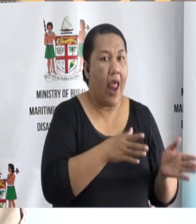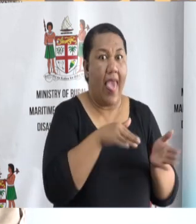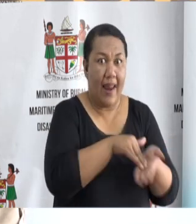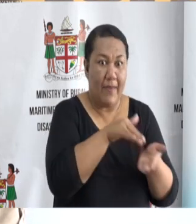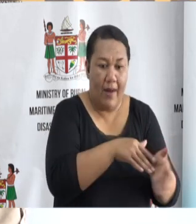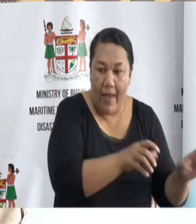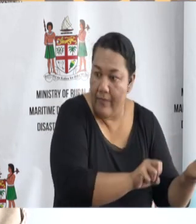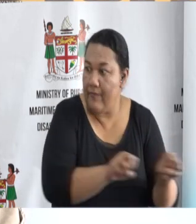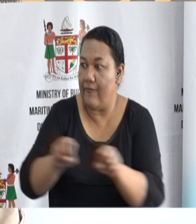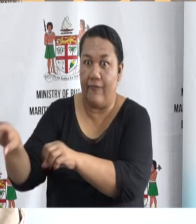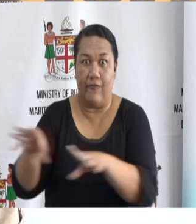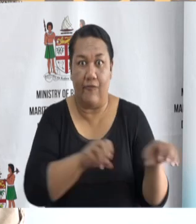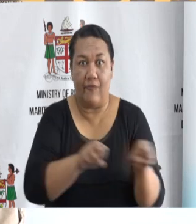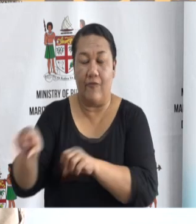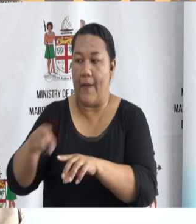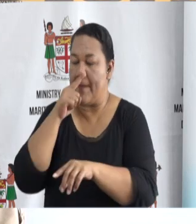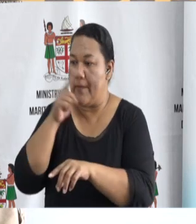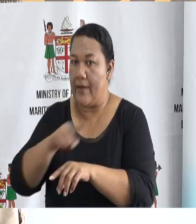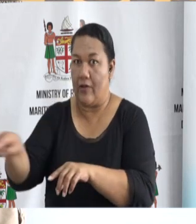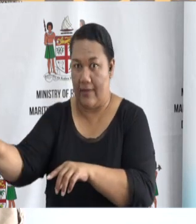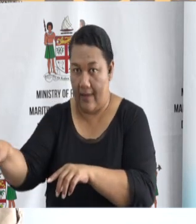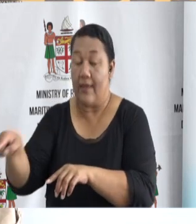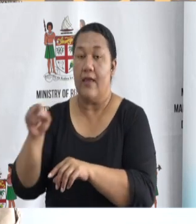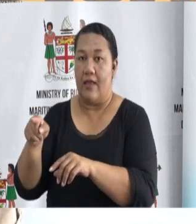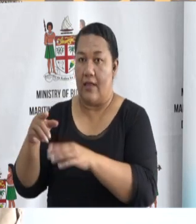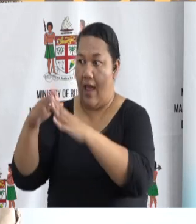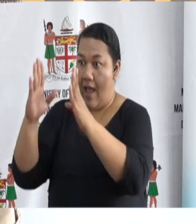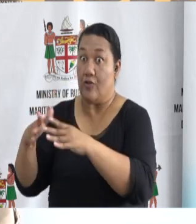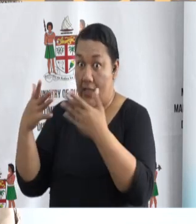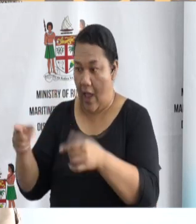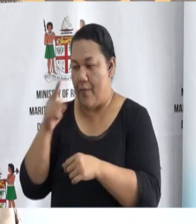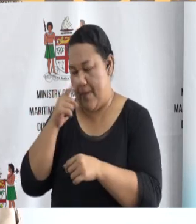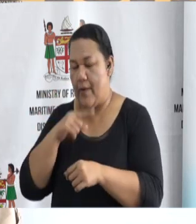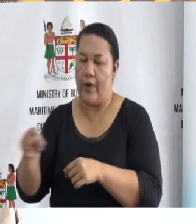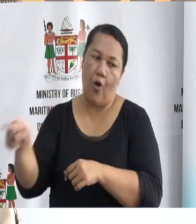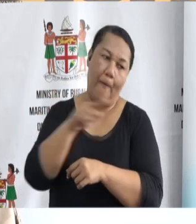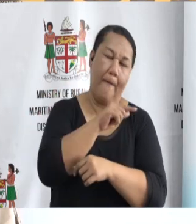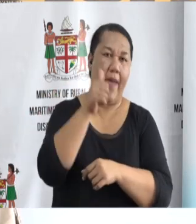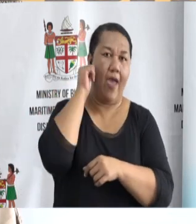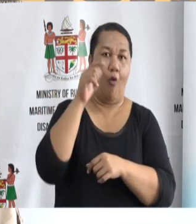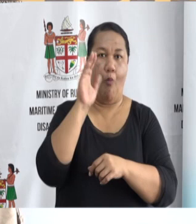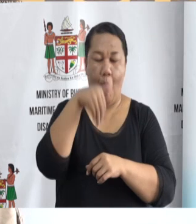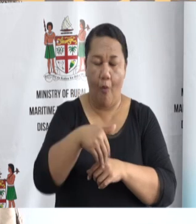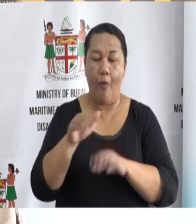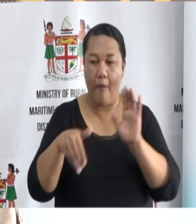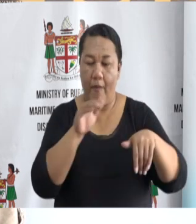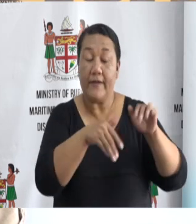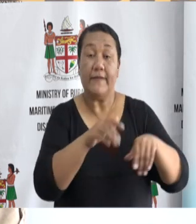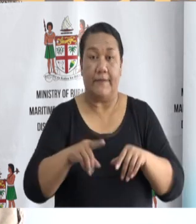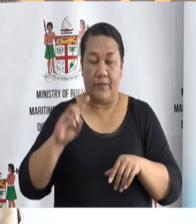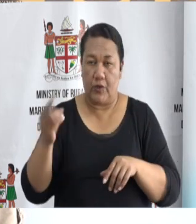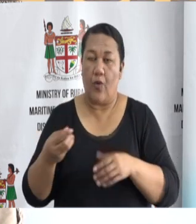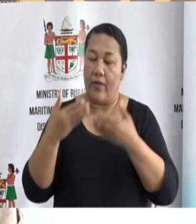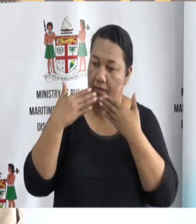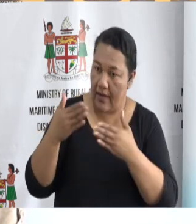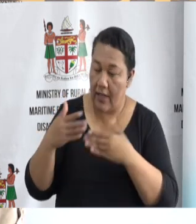Somi Lotaka. They were evacuated to St. Thomas, and right now as we speak, they've been moved back to their home.